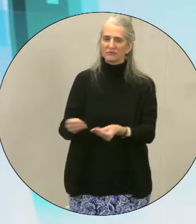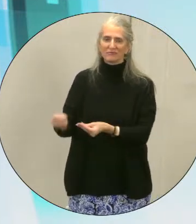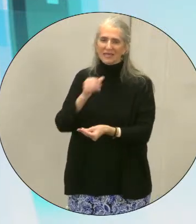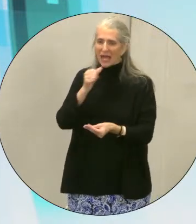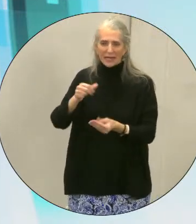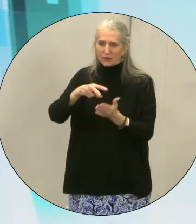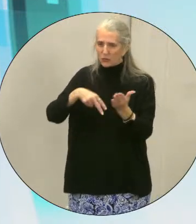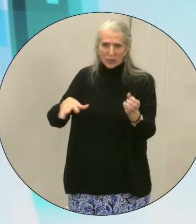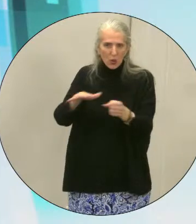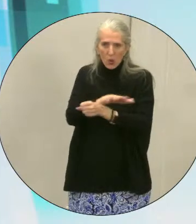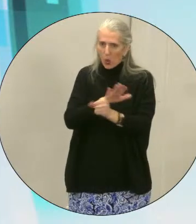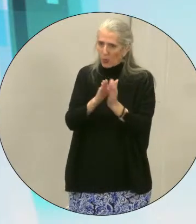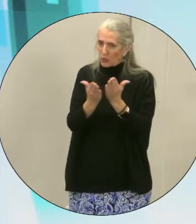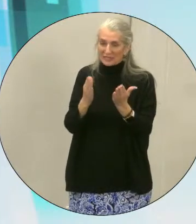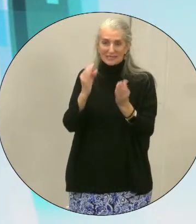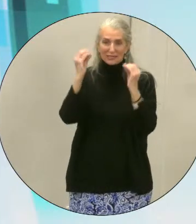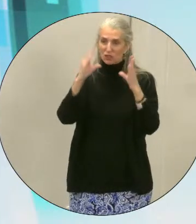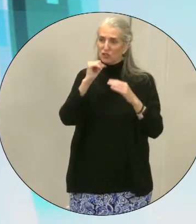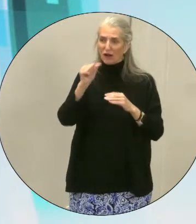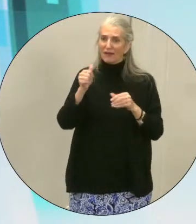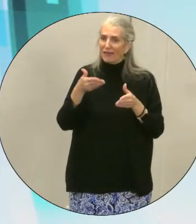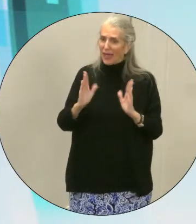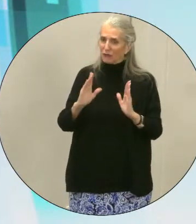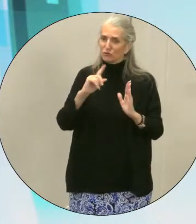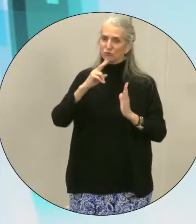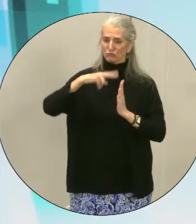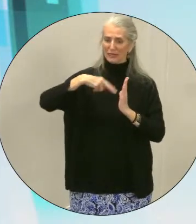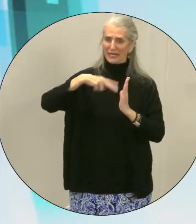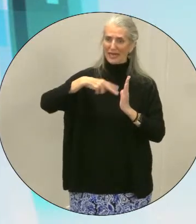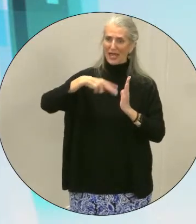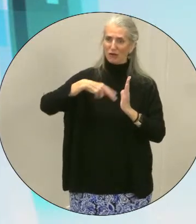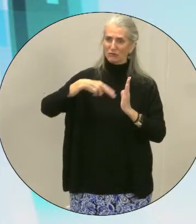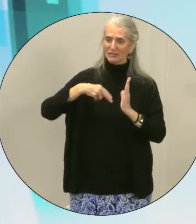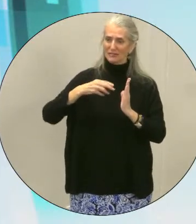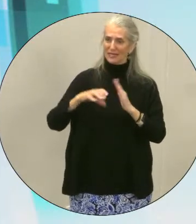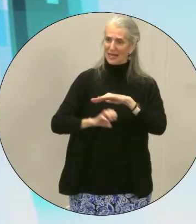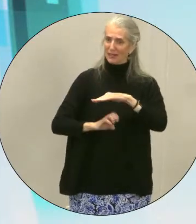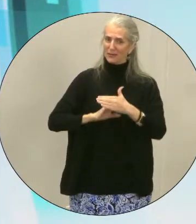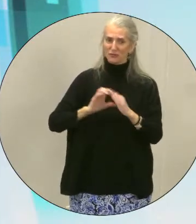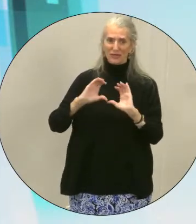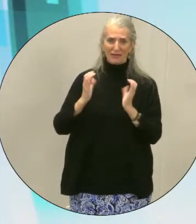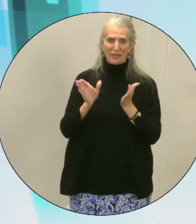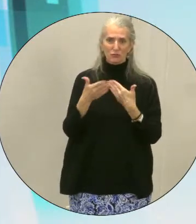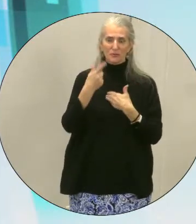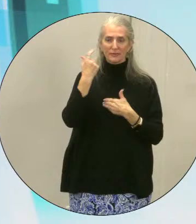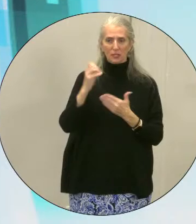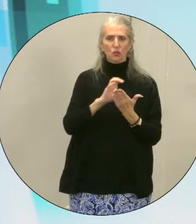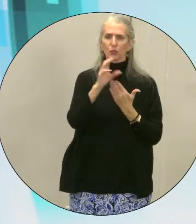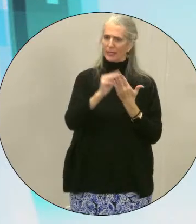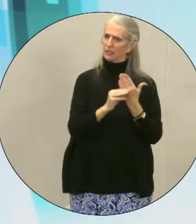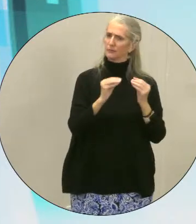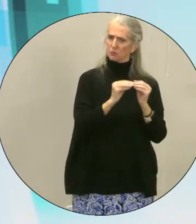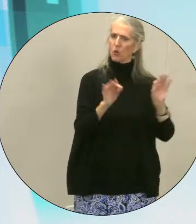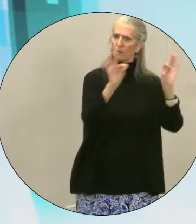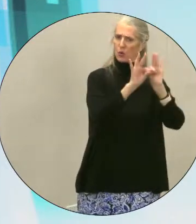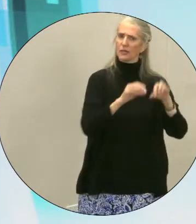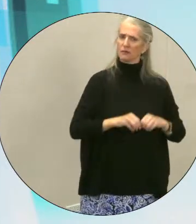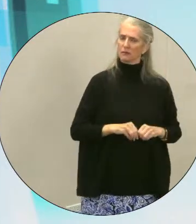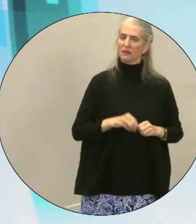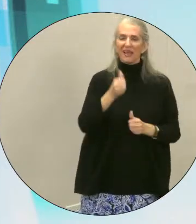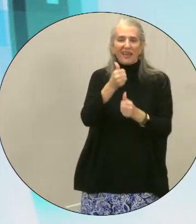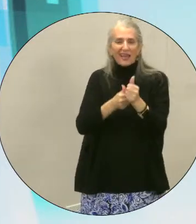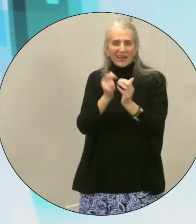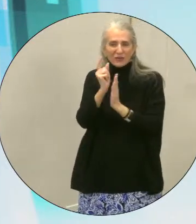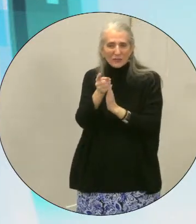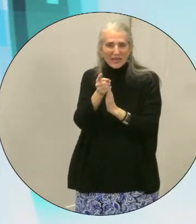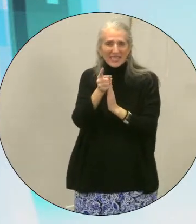classrooms anymore. Teachers aren't allowed to do read-alouds in elementary classroom because the curriculum takes precedence. Every minute